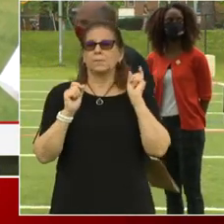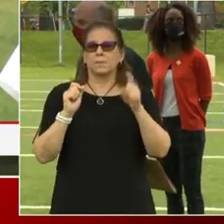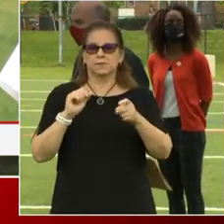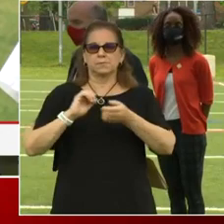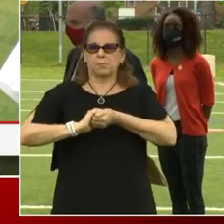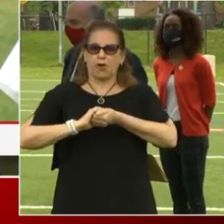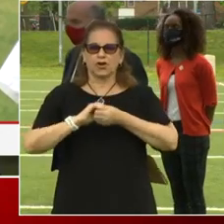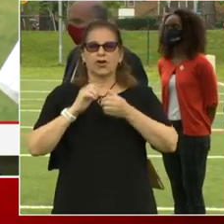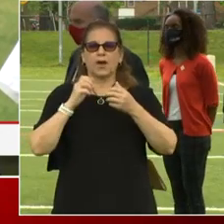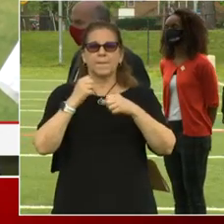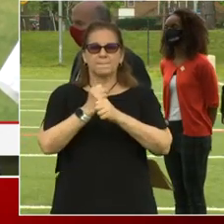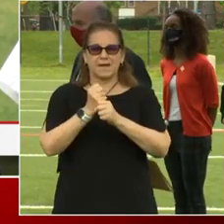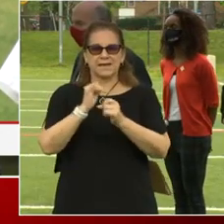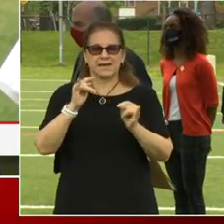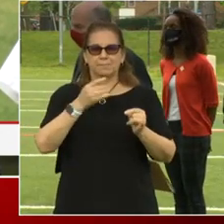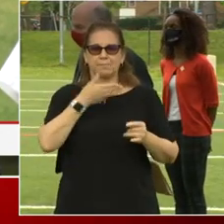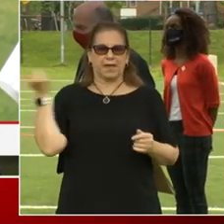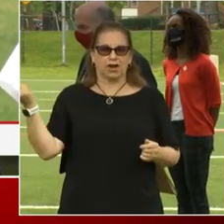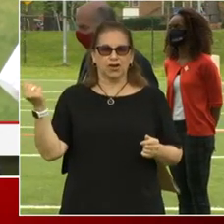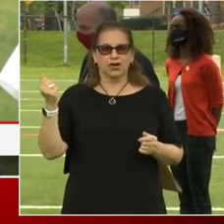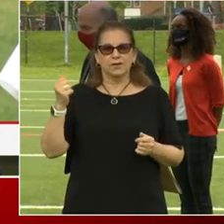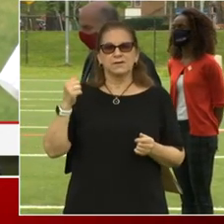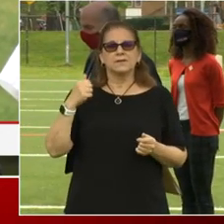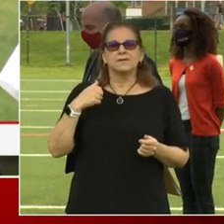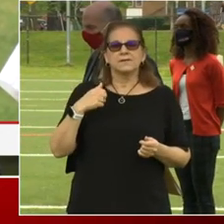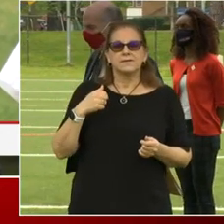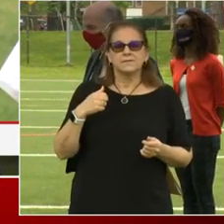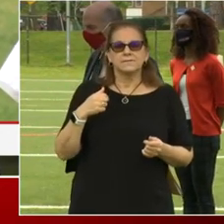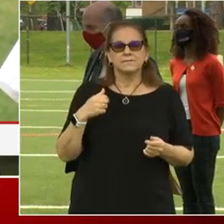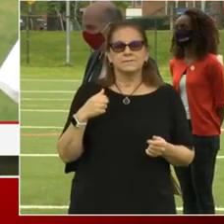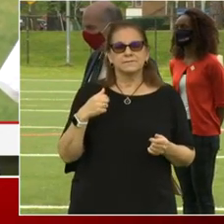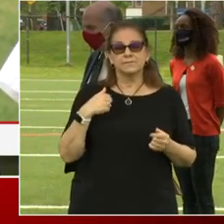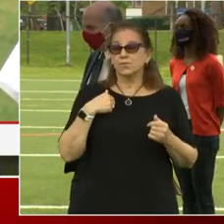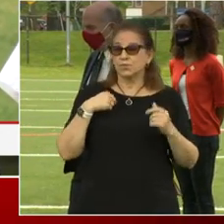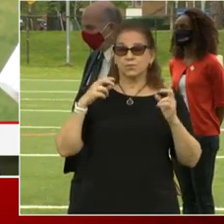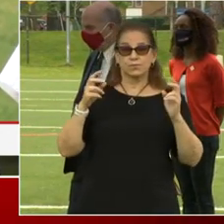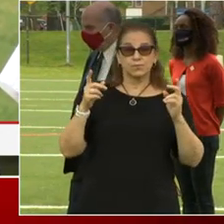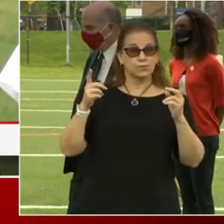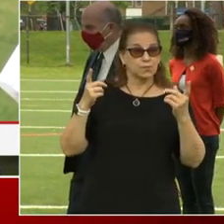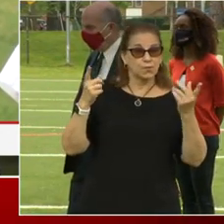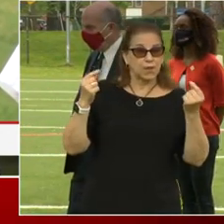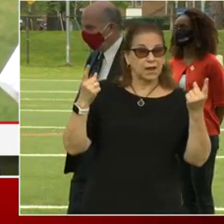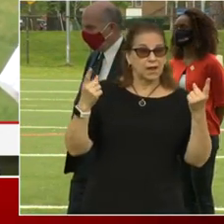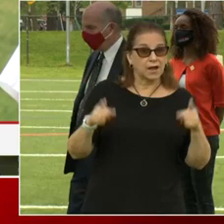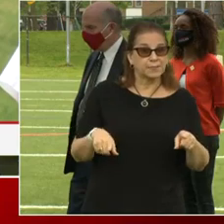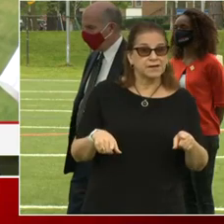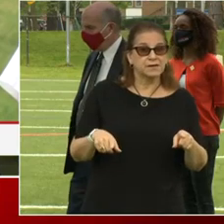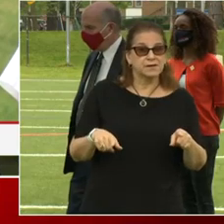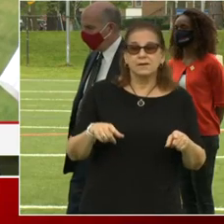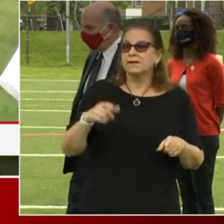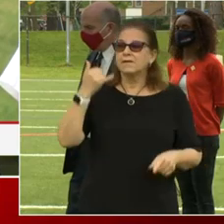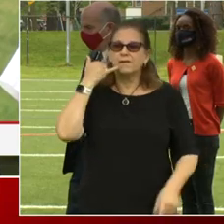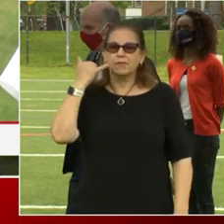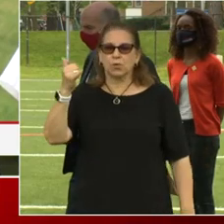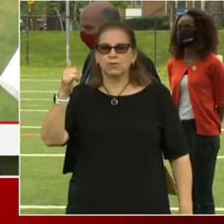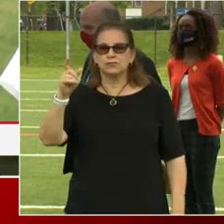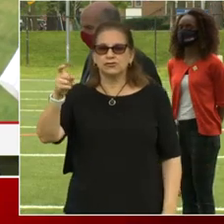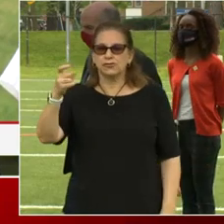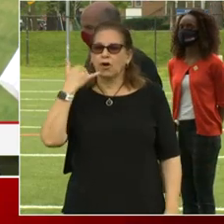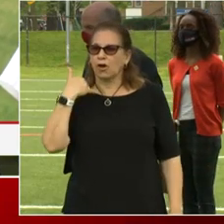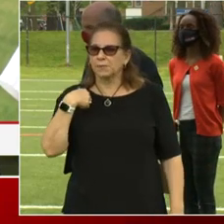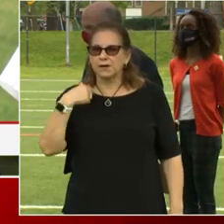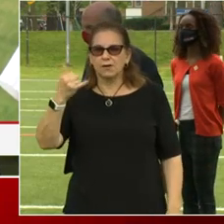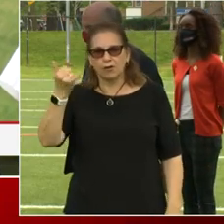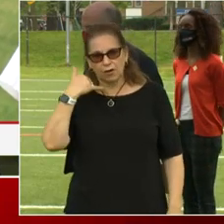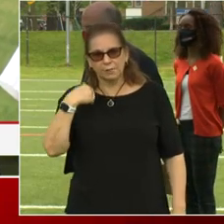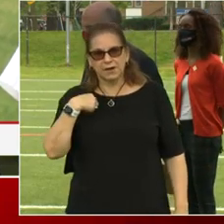community, that we're going to stand together to eradicate those issues when they happen. The phone should be ringing off the hook right now as a result